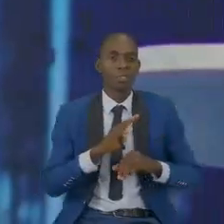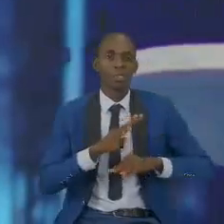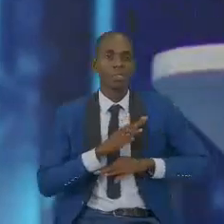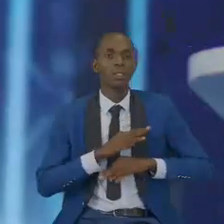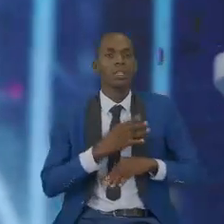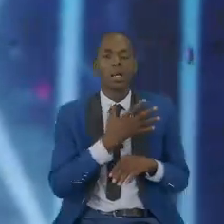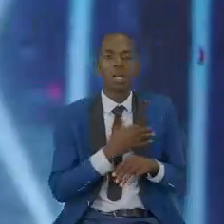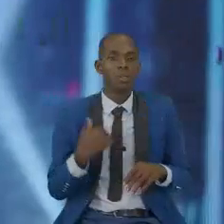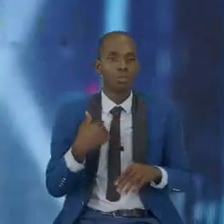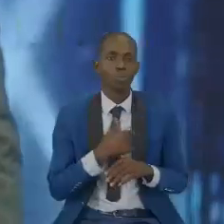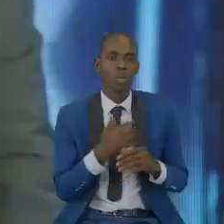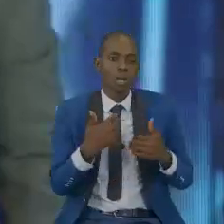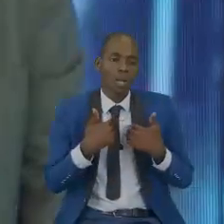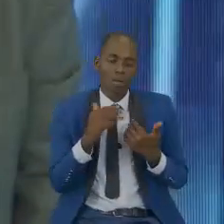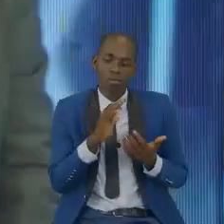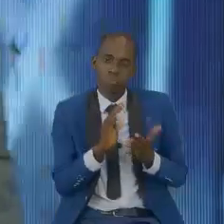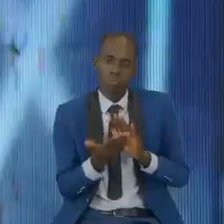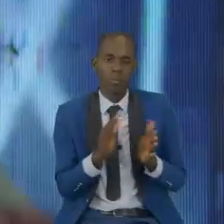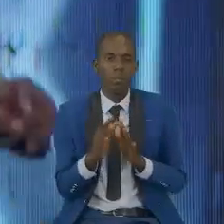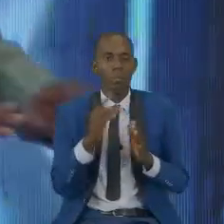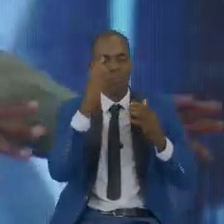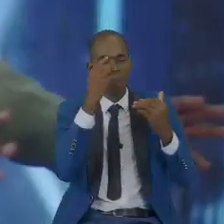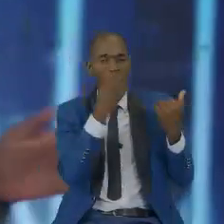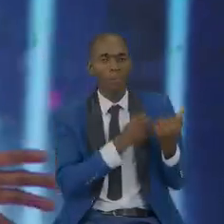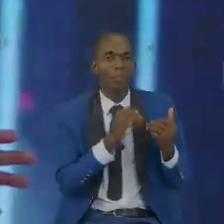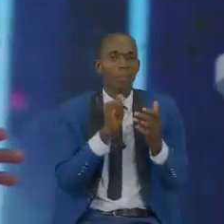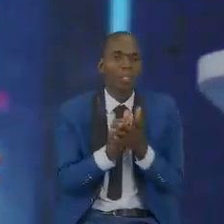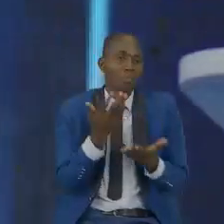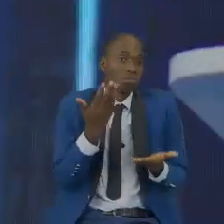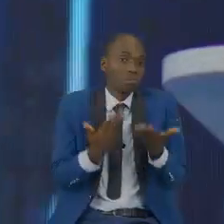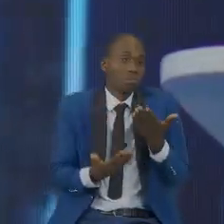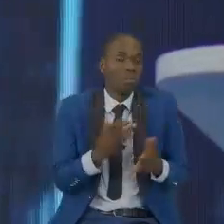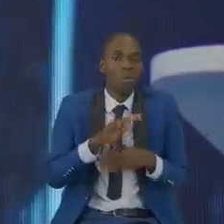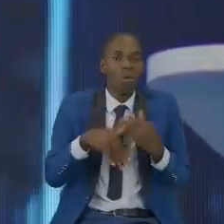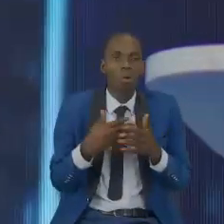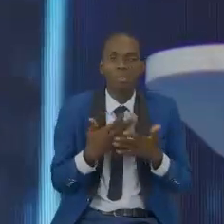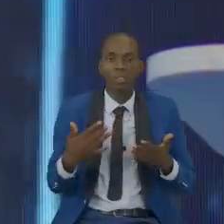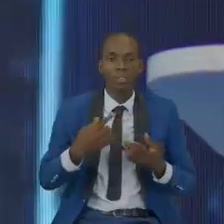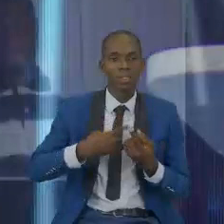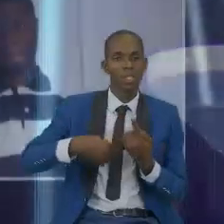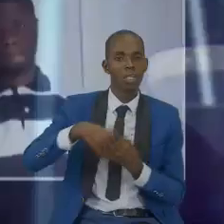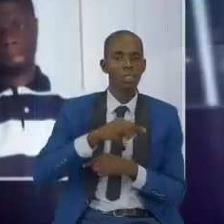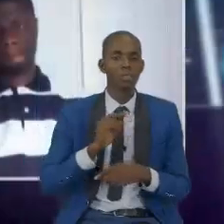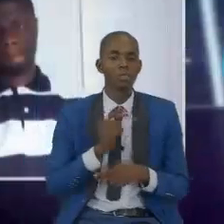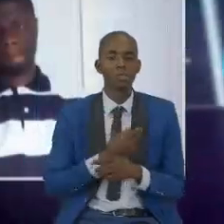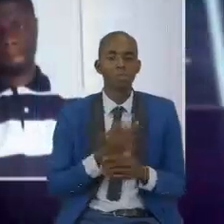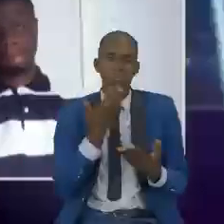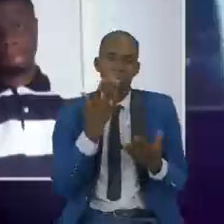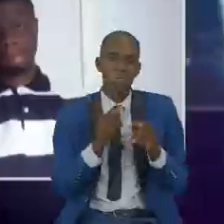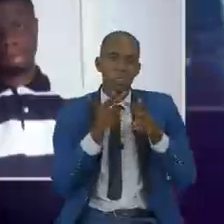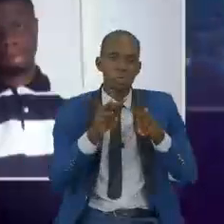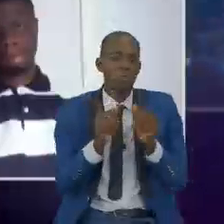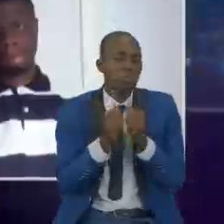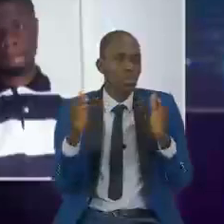have similar faith that even though all the things around may look hopeless, we have hope